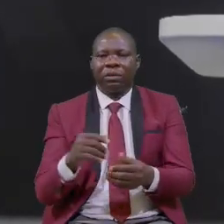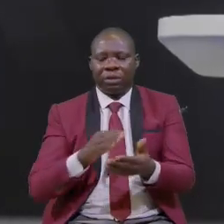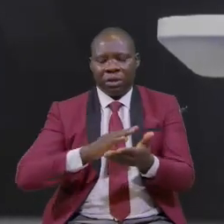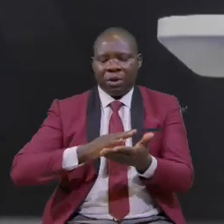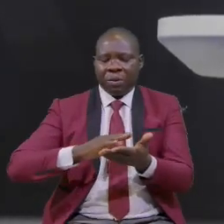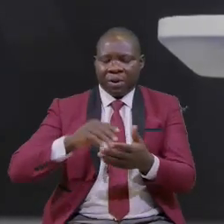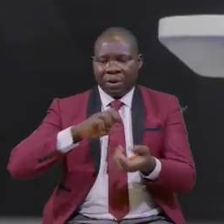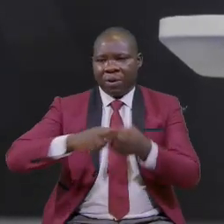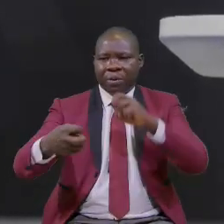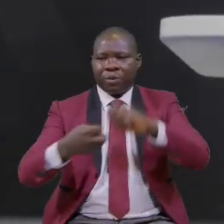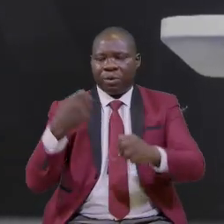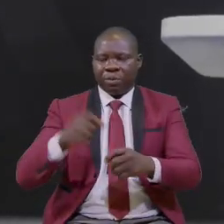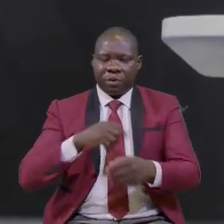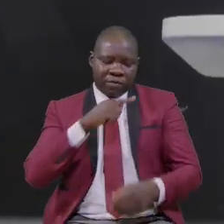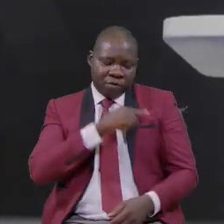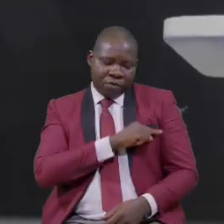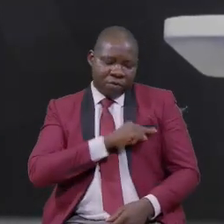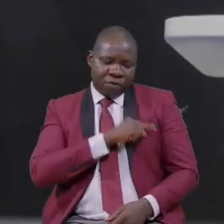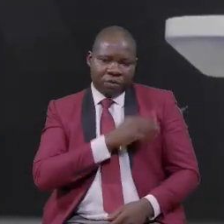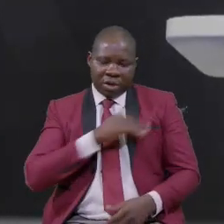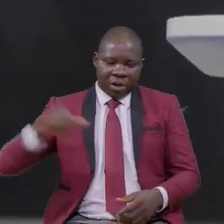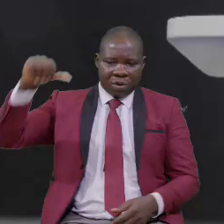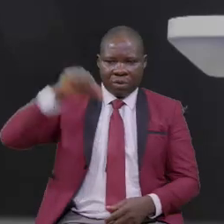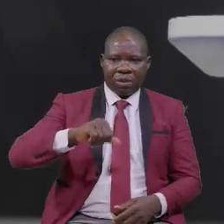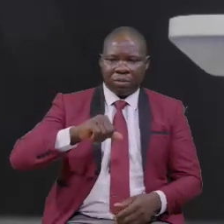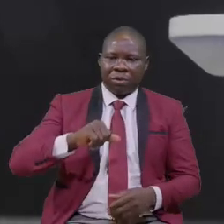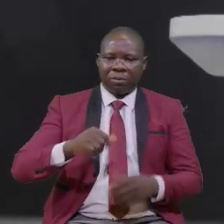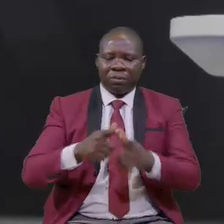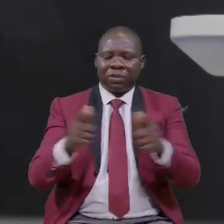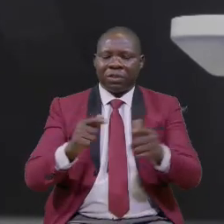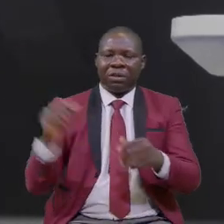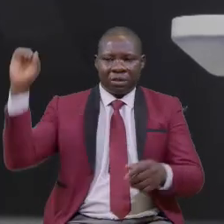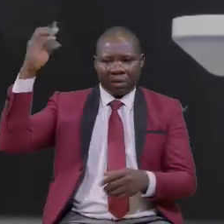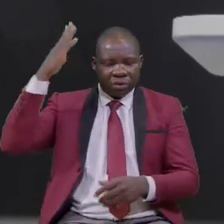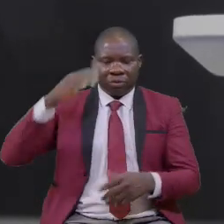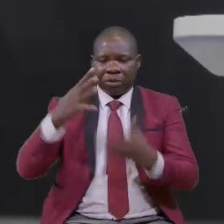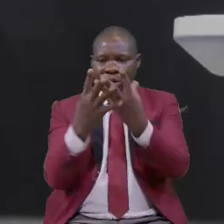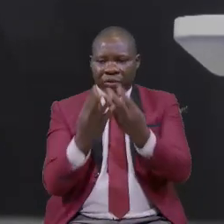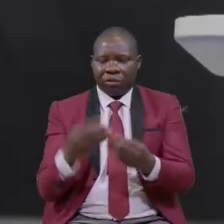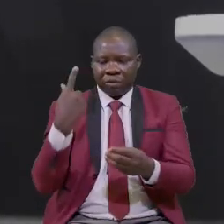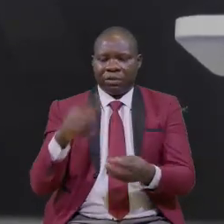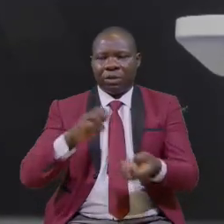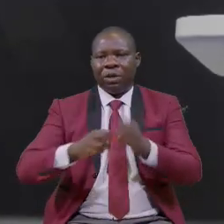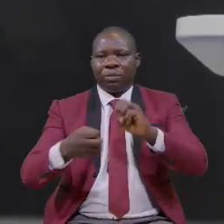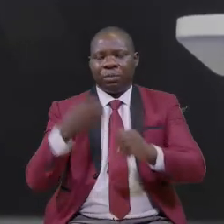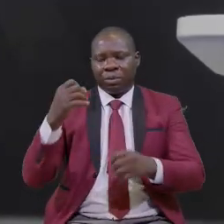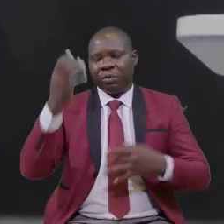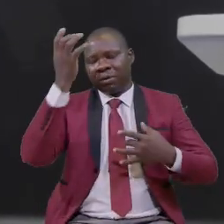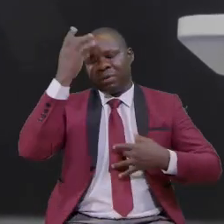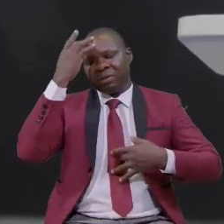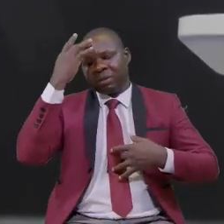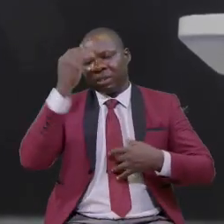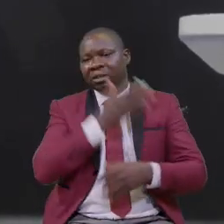and condemnation. Great grace will solve the problem of sickness and